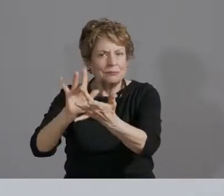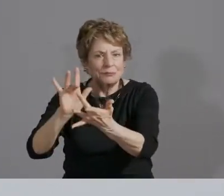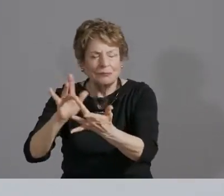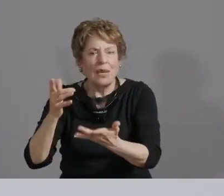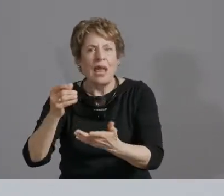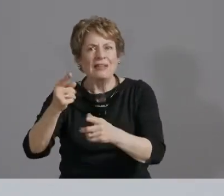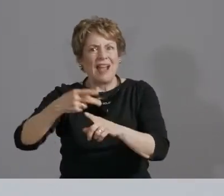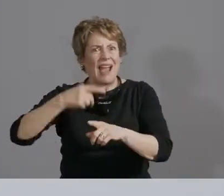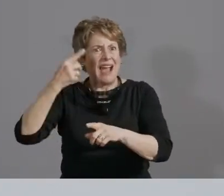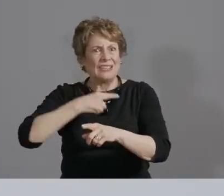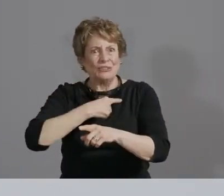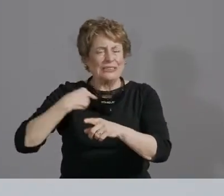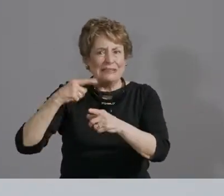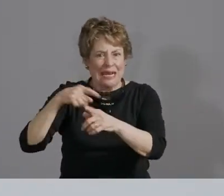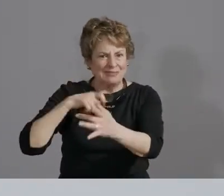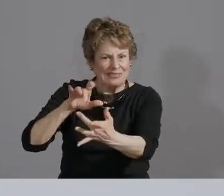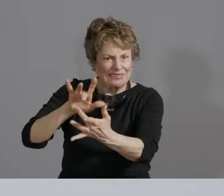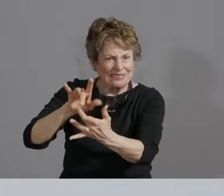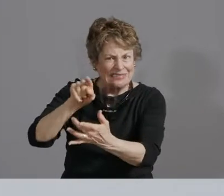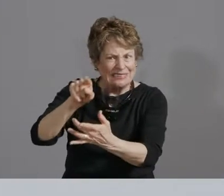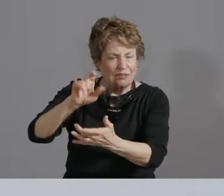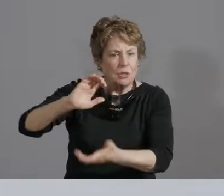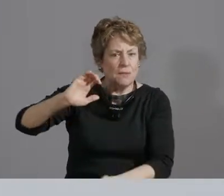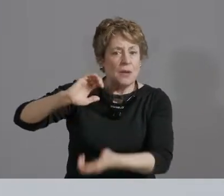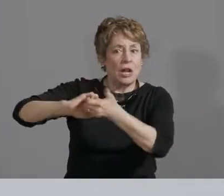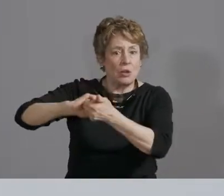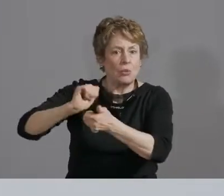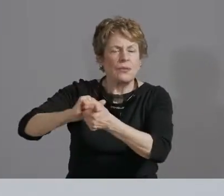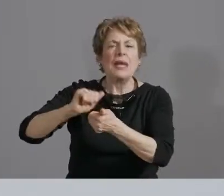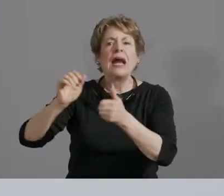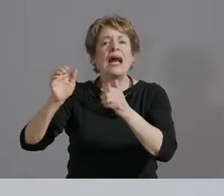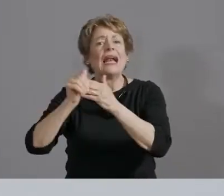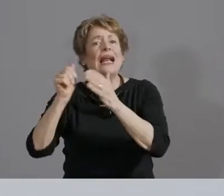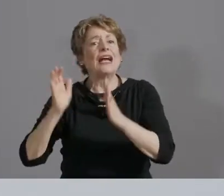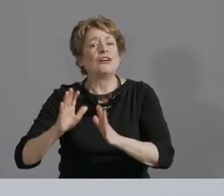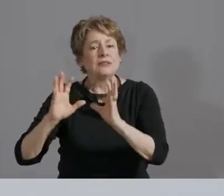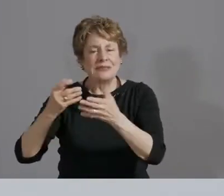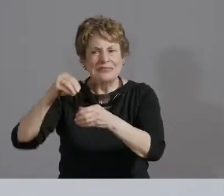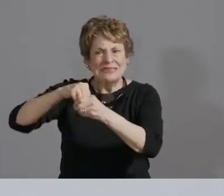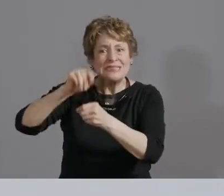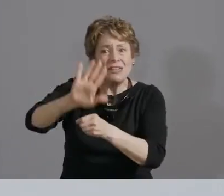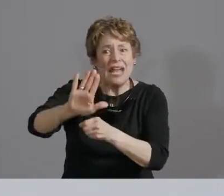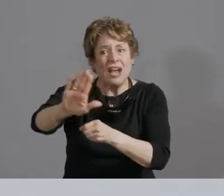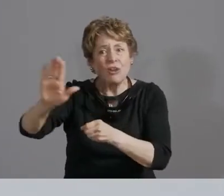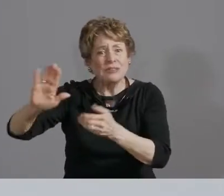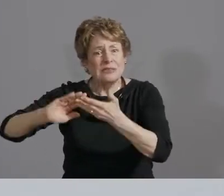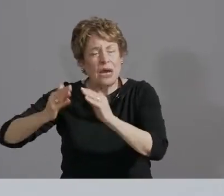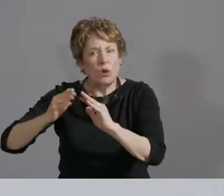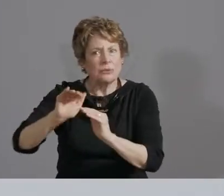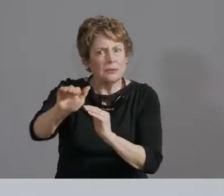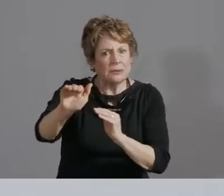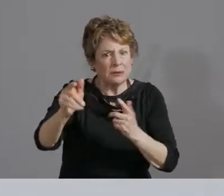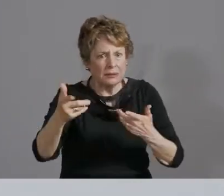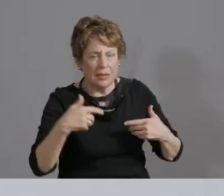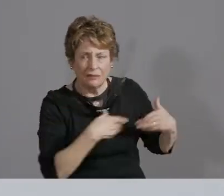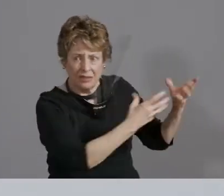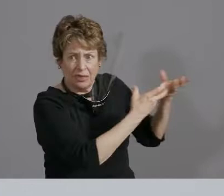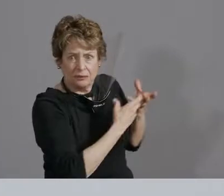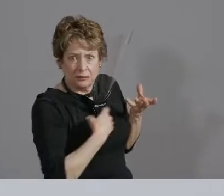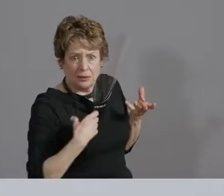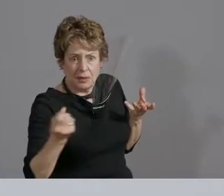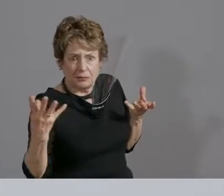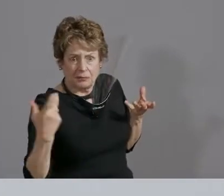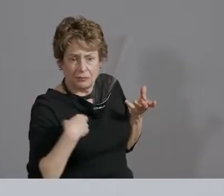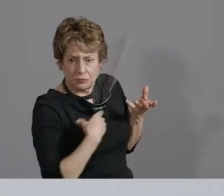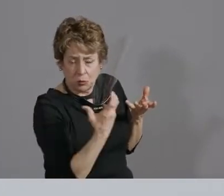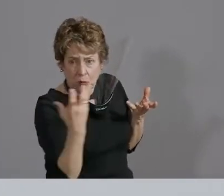that as the vaccine opens up, we will be working directly in high risk zip codes and high risk areas to target